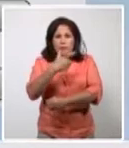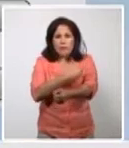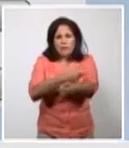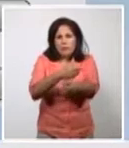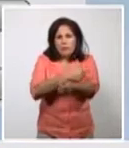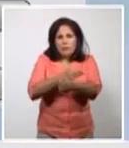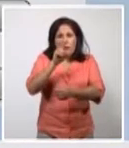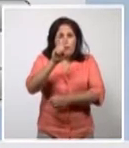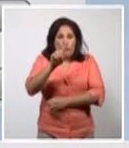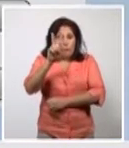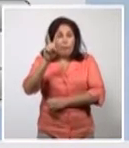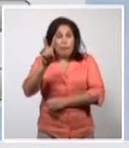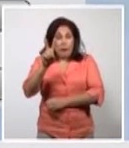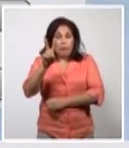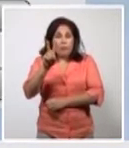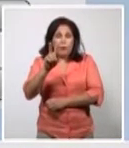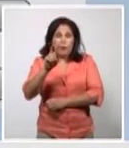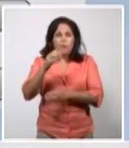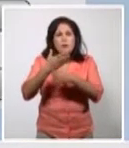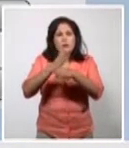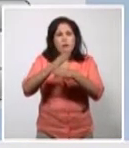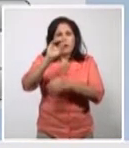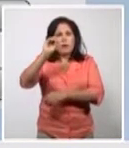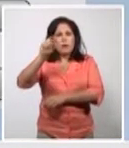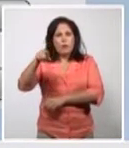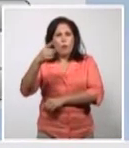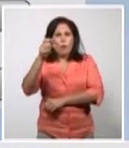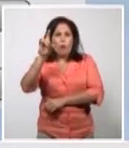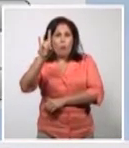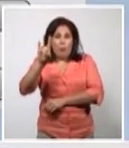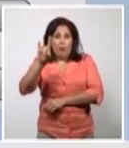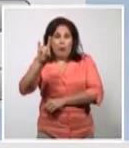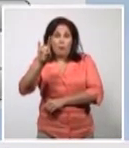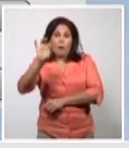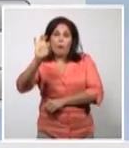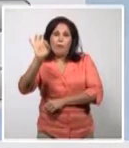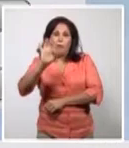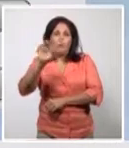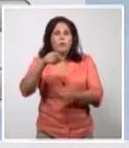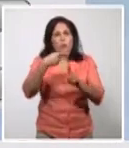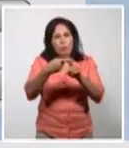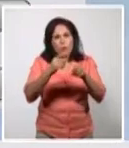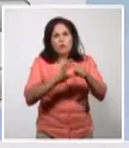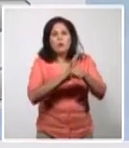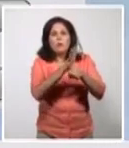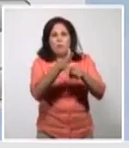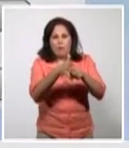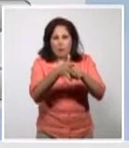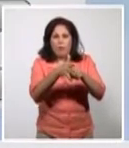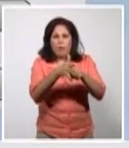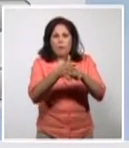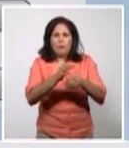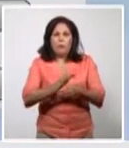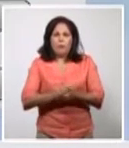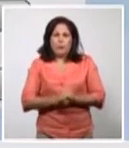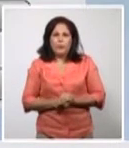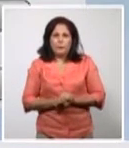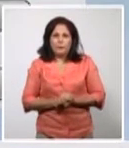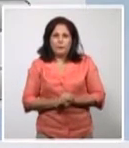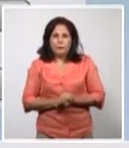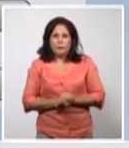2,460, 22 samples, that is 0.9%, were positive for